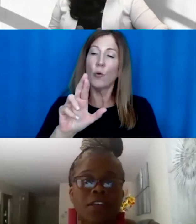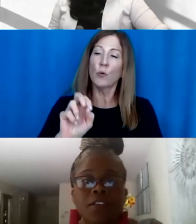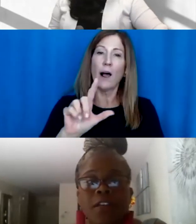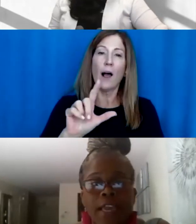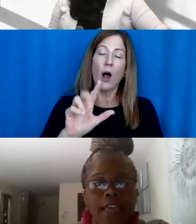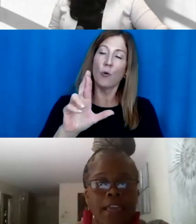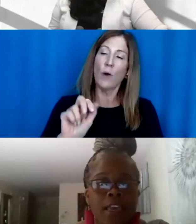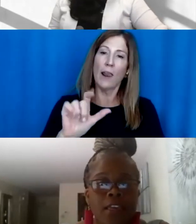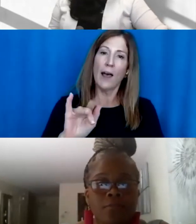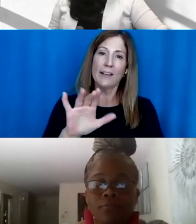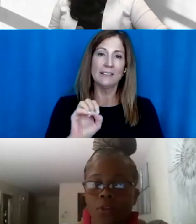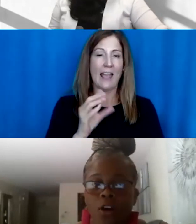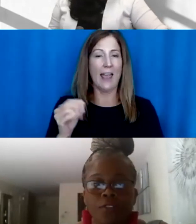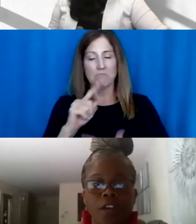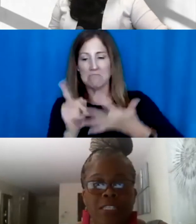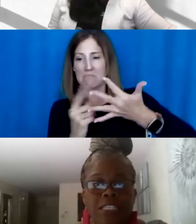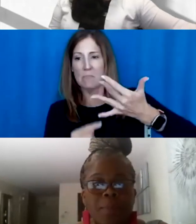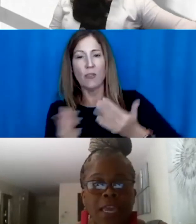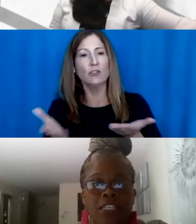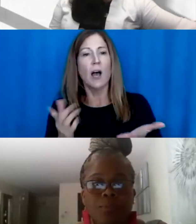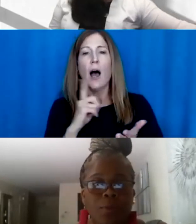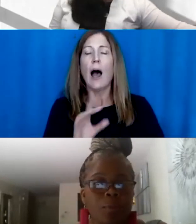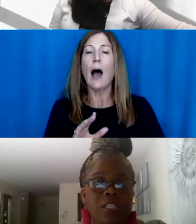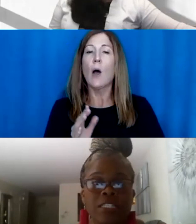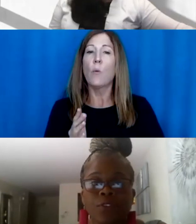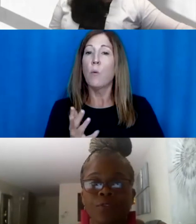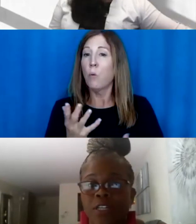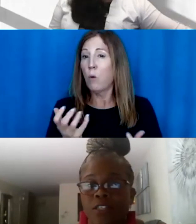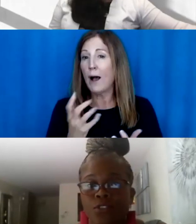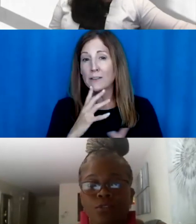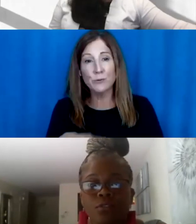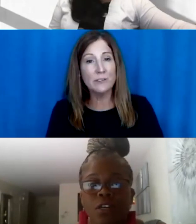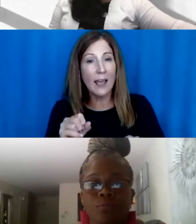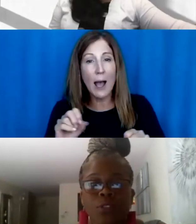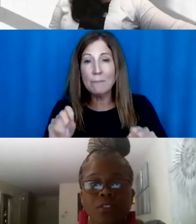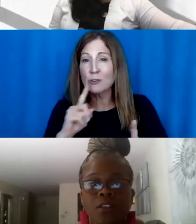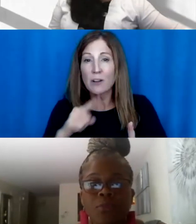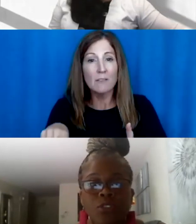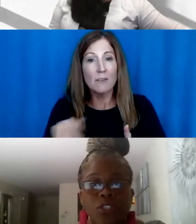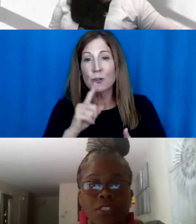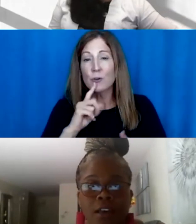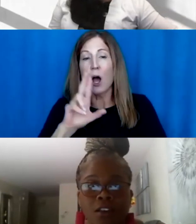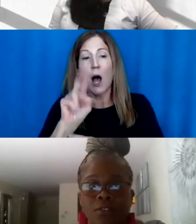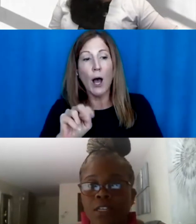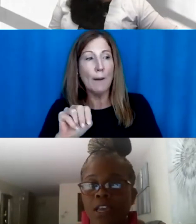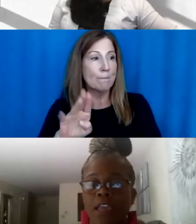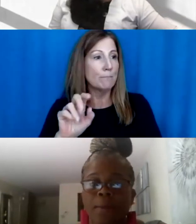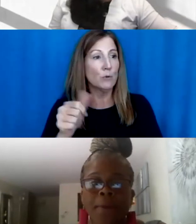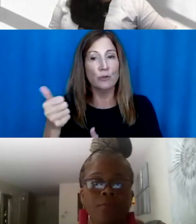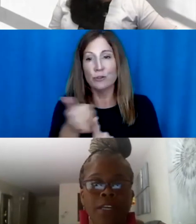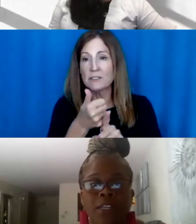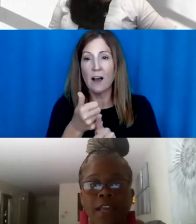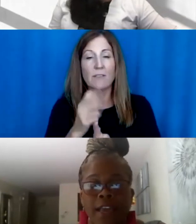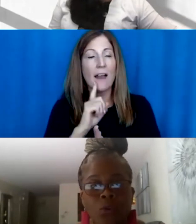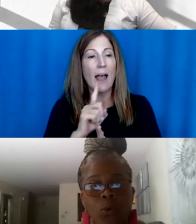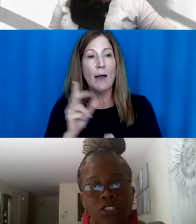pause here and offer up a space. People, please feel free to unmute yourselves and